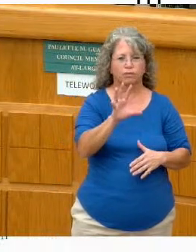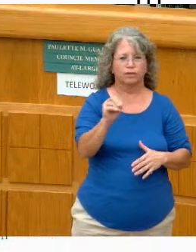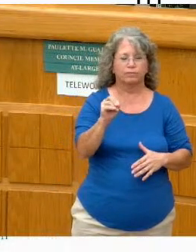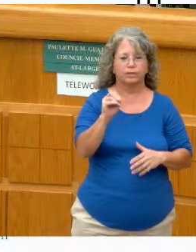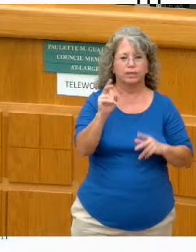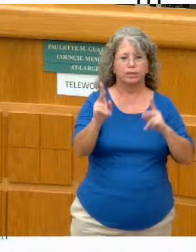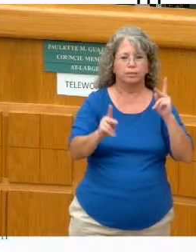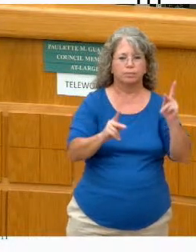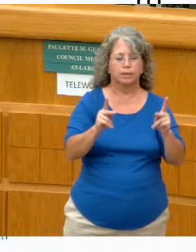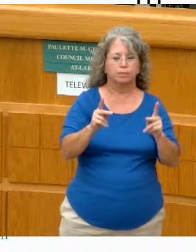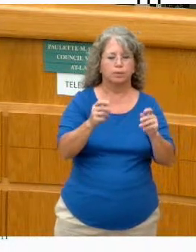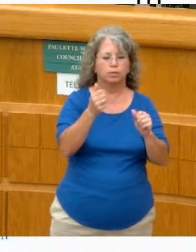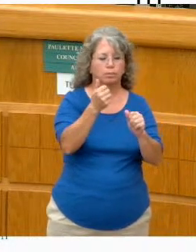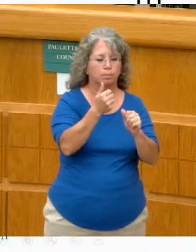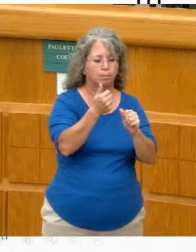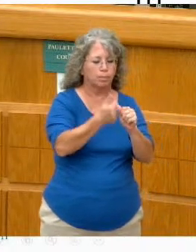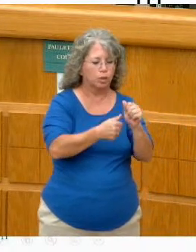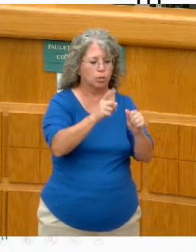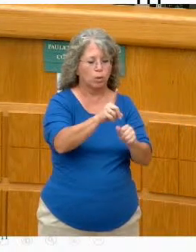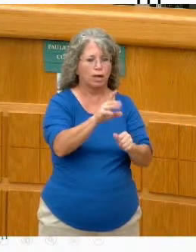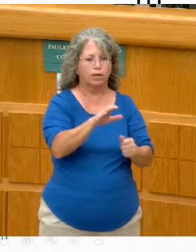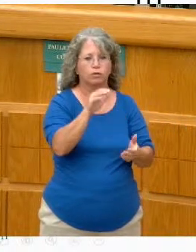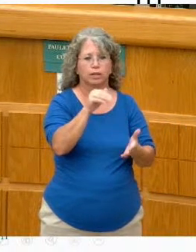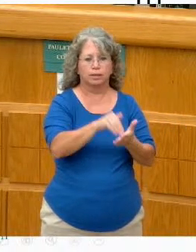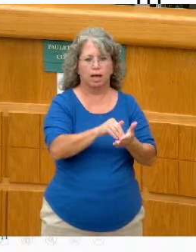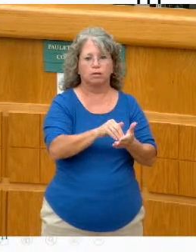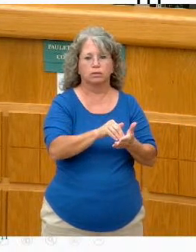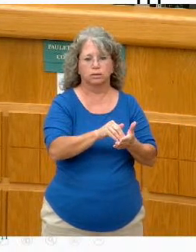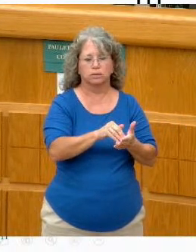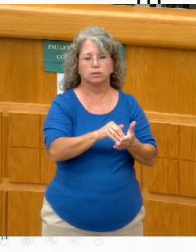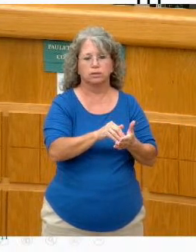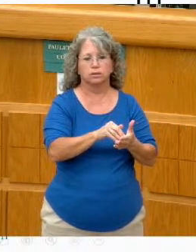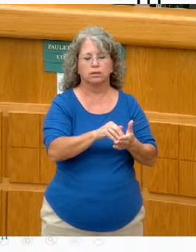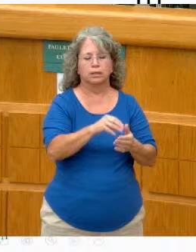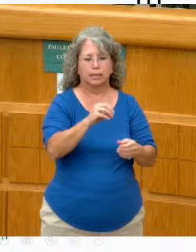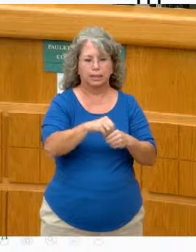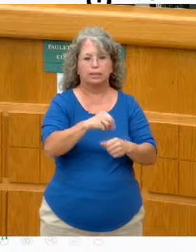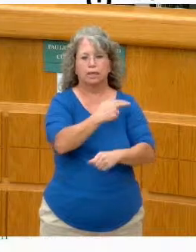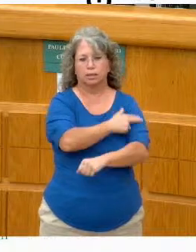per 100,000 in the population in the hospital.